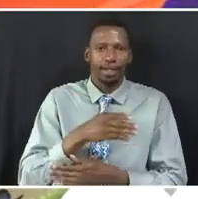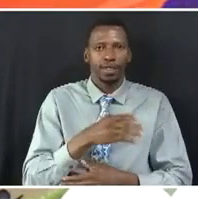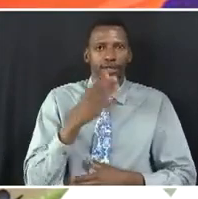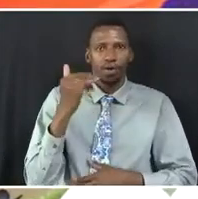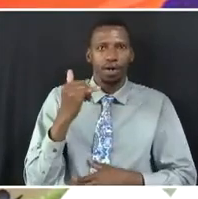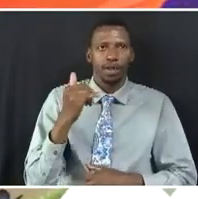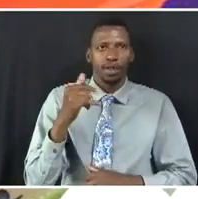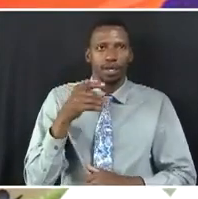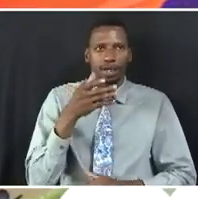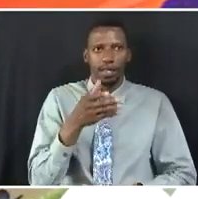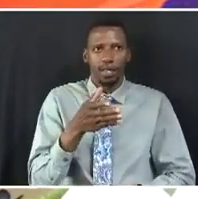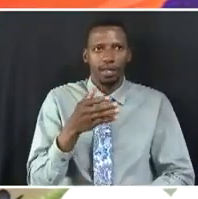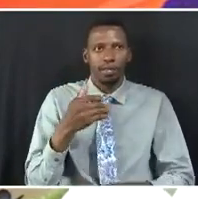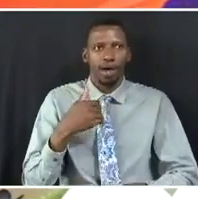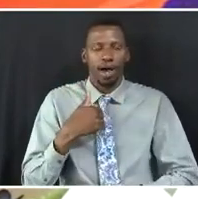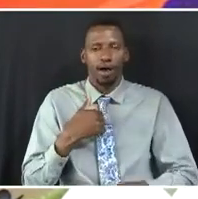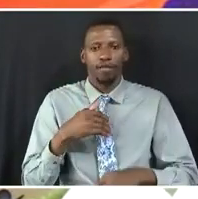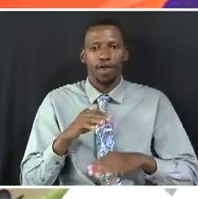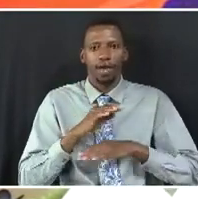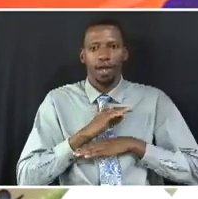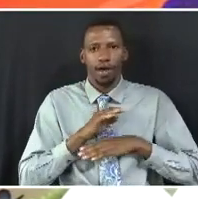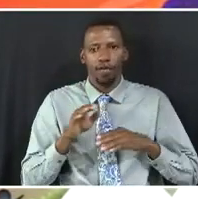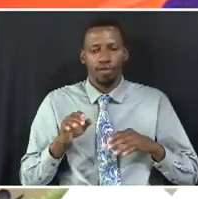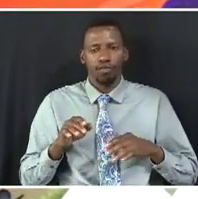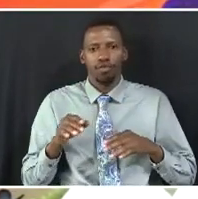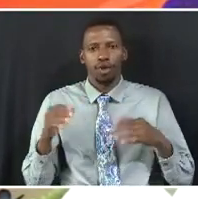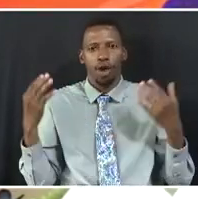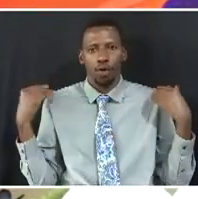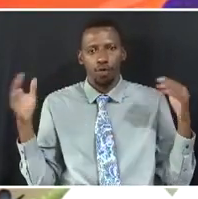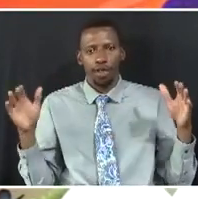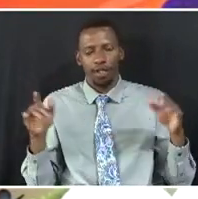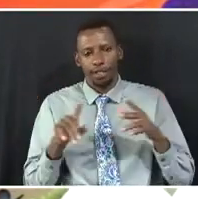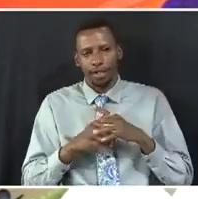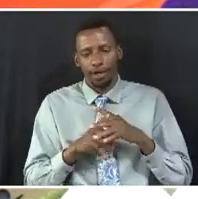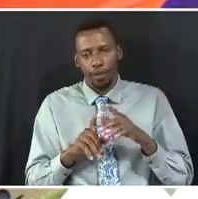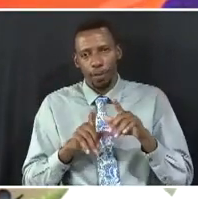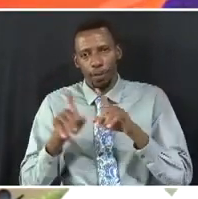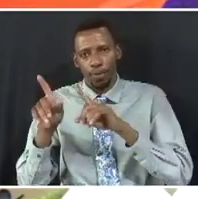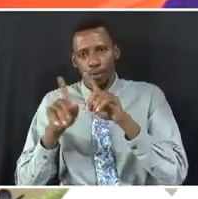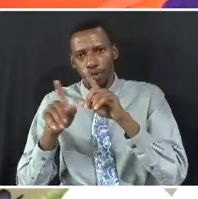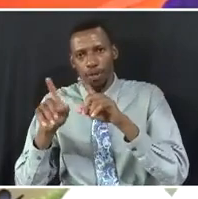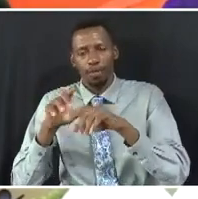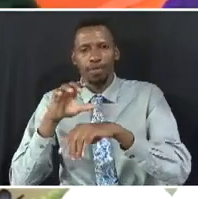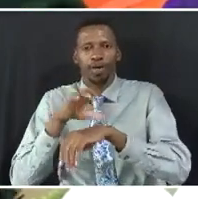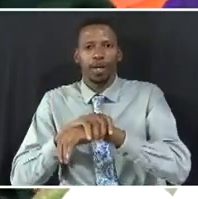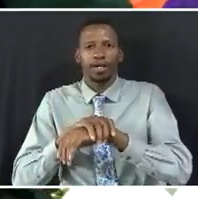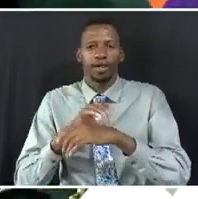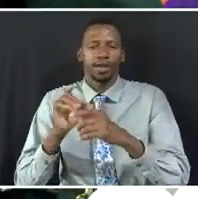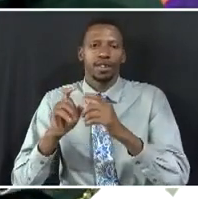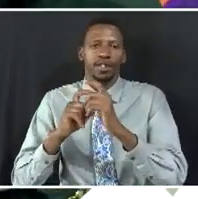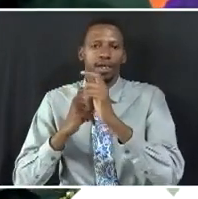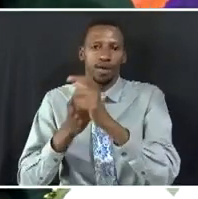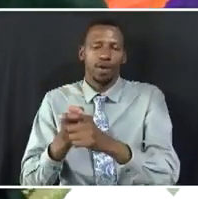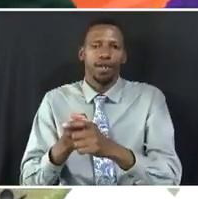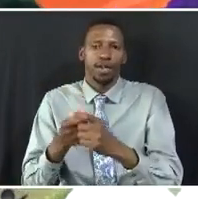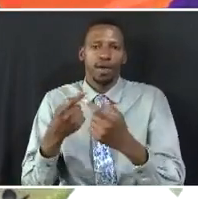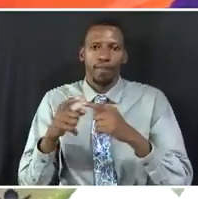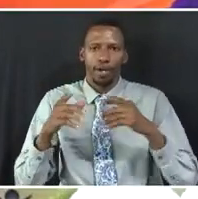not had enough wings to begin flying out there to the United States to go and receive that award. But I'm very